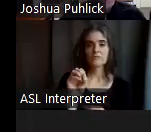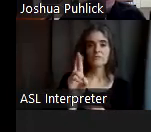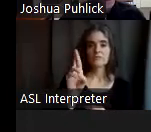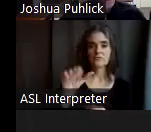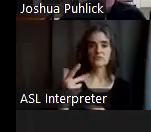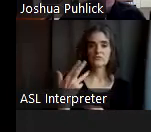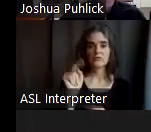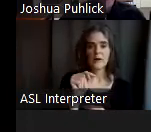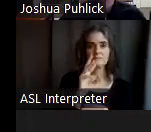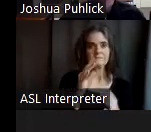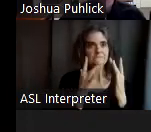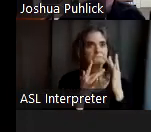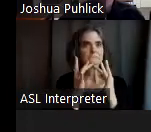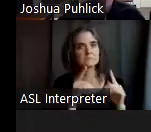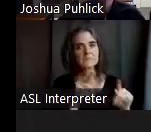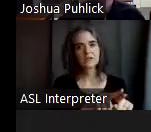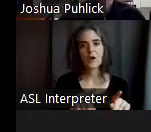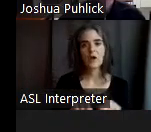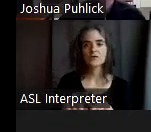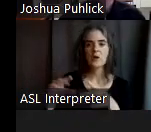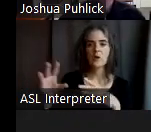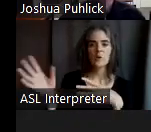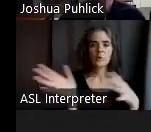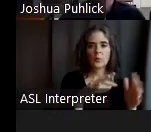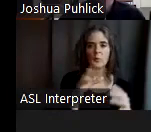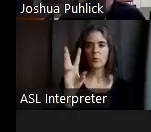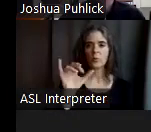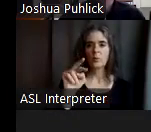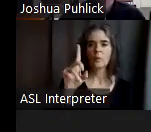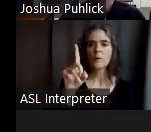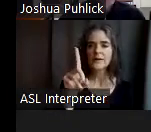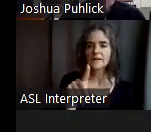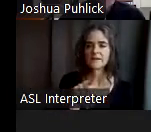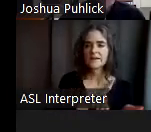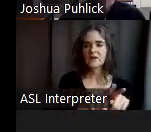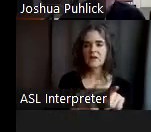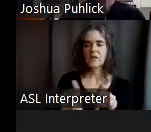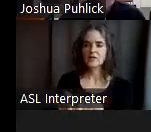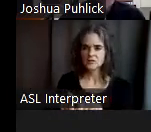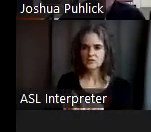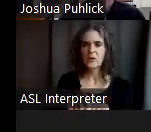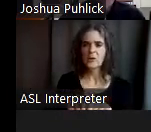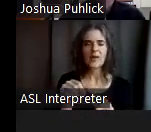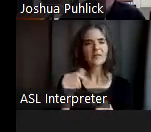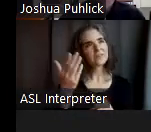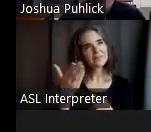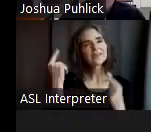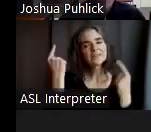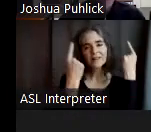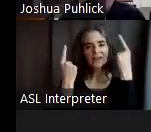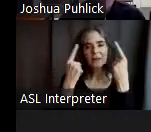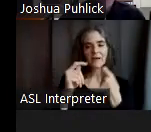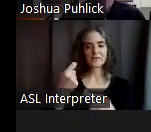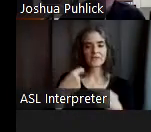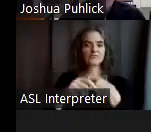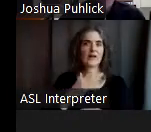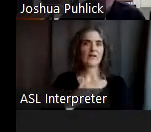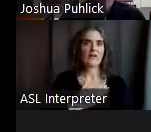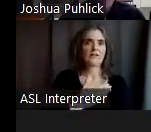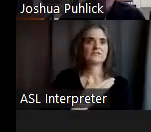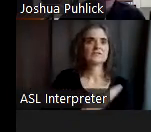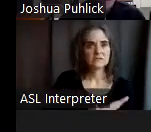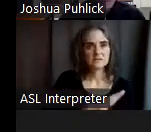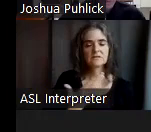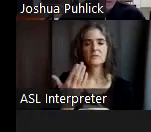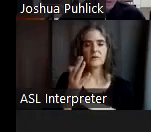also the element of wind that you also need to think about. So there's a lot of trade-offs when